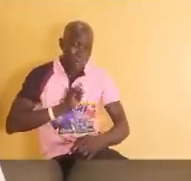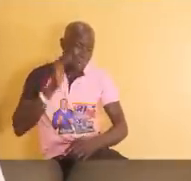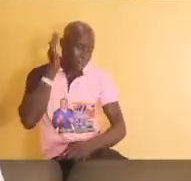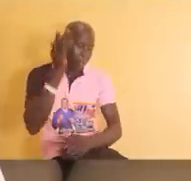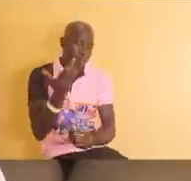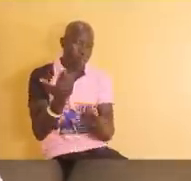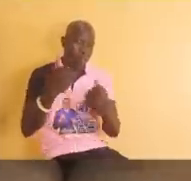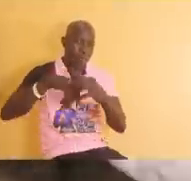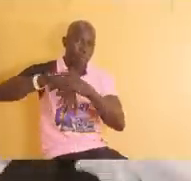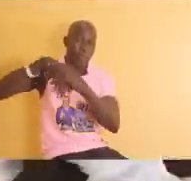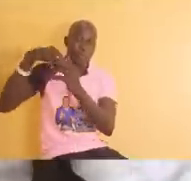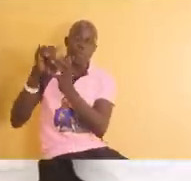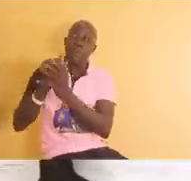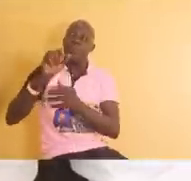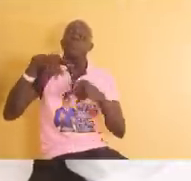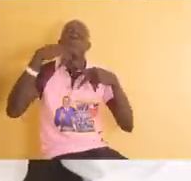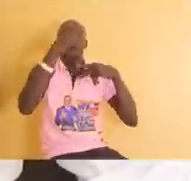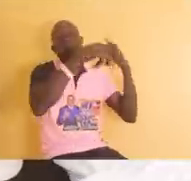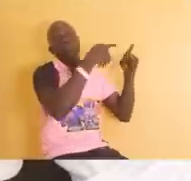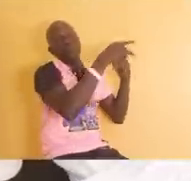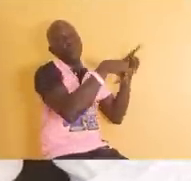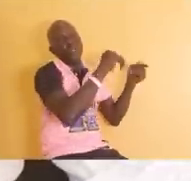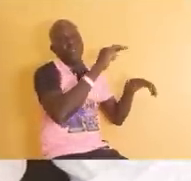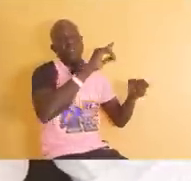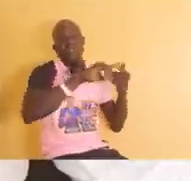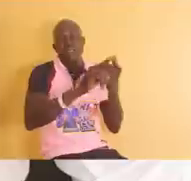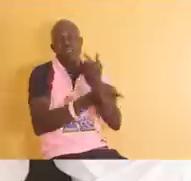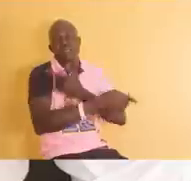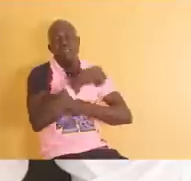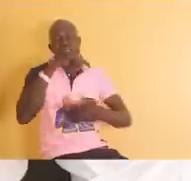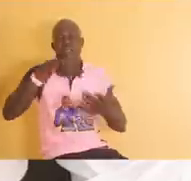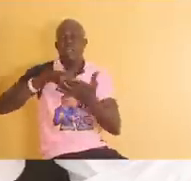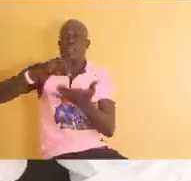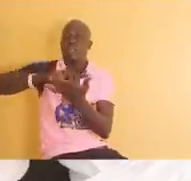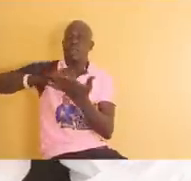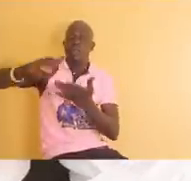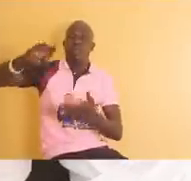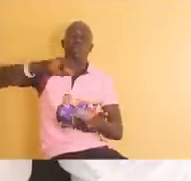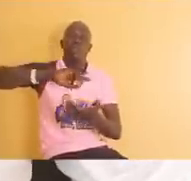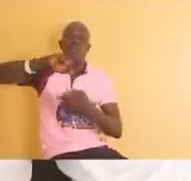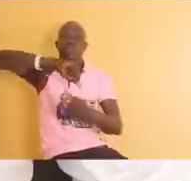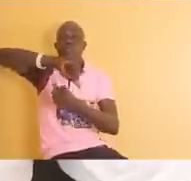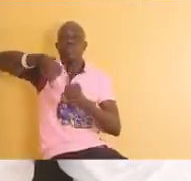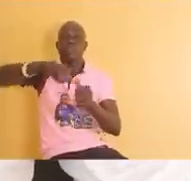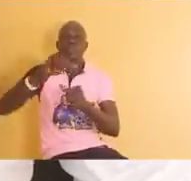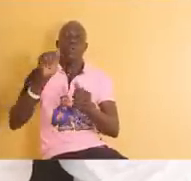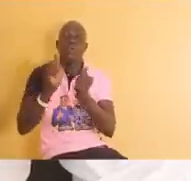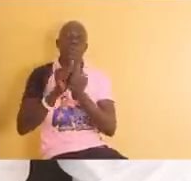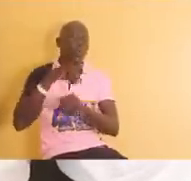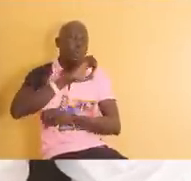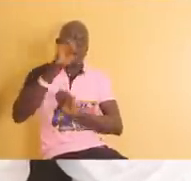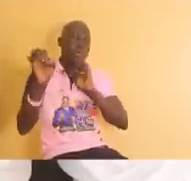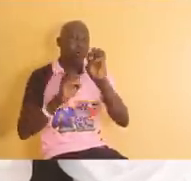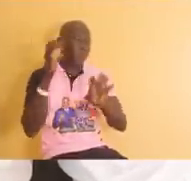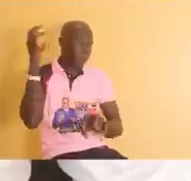lati so aso tele. And I come out to professor. Ni ose oro yo. In this anointing week. Gbogbo e ba ri gbo. Whosoever that can hear me. Not